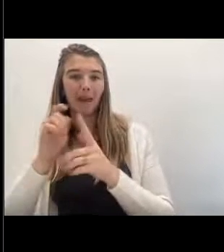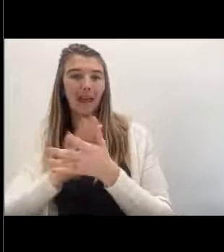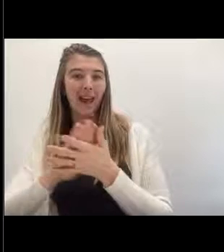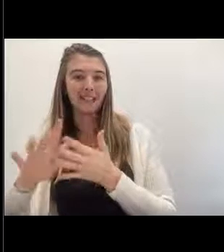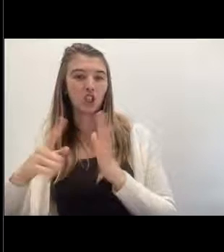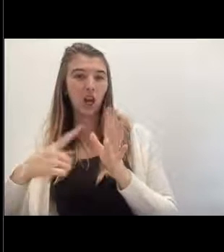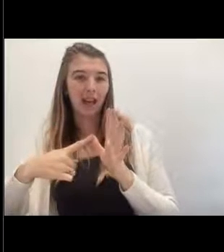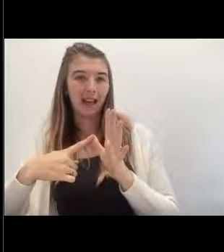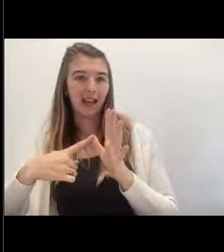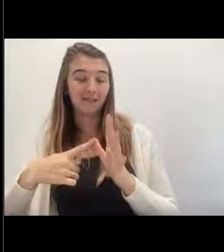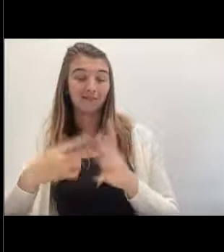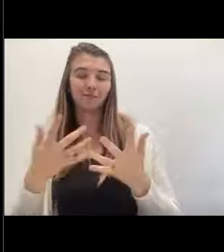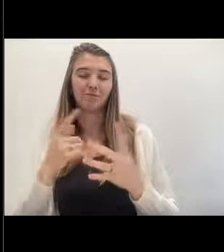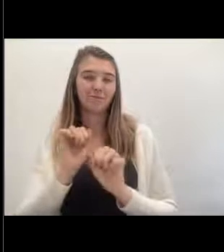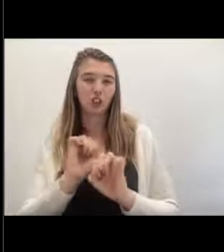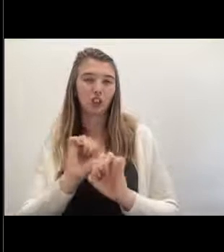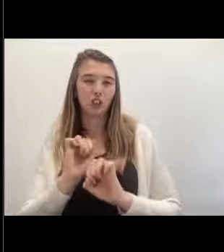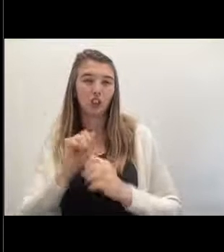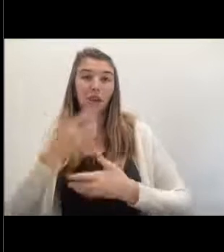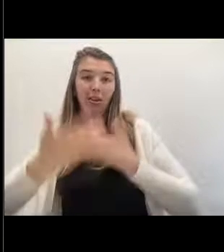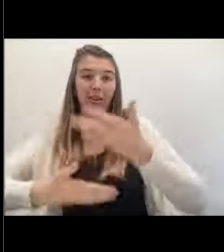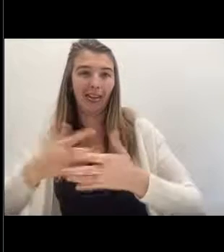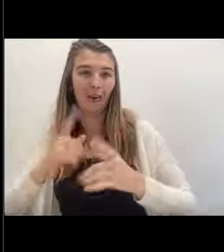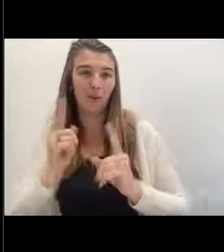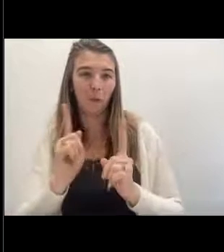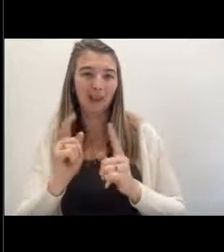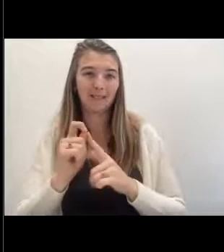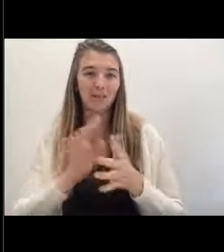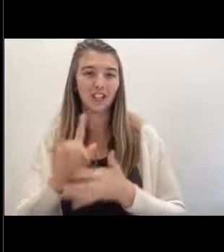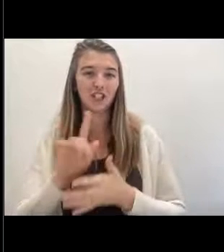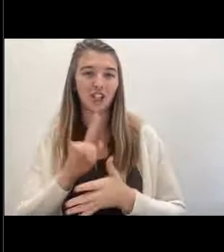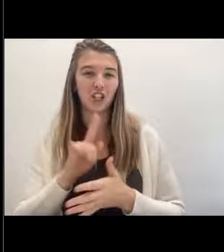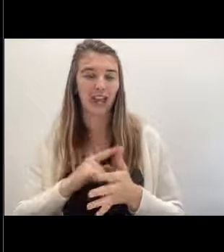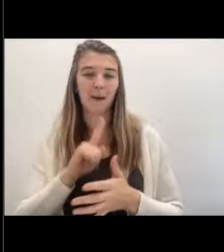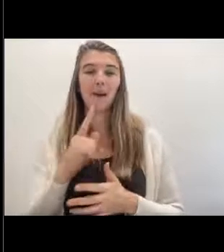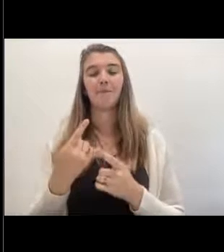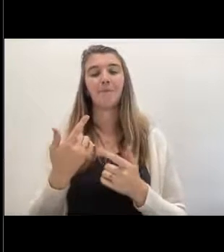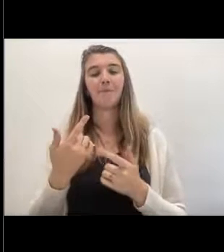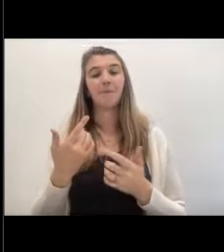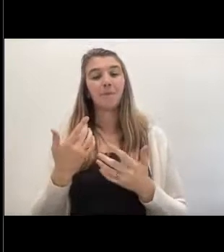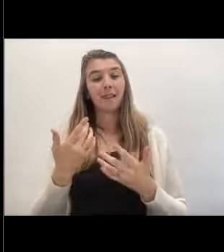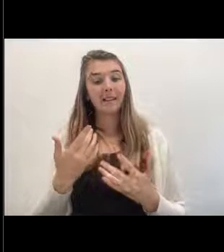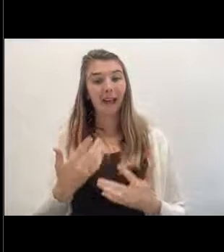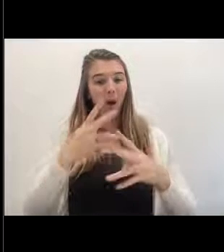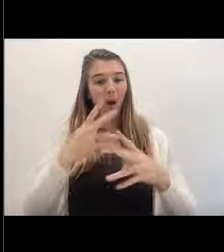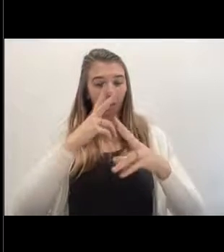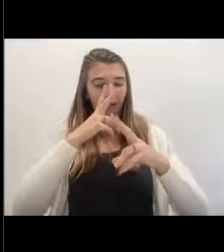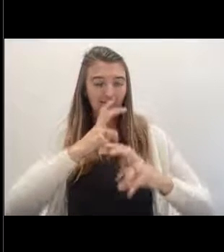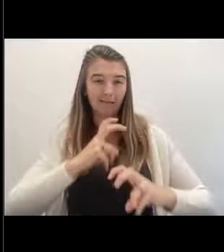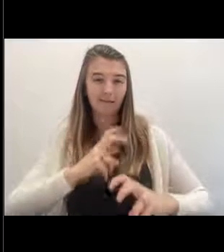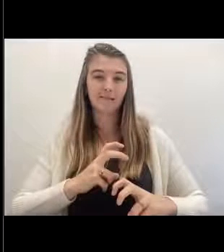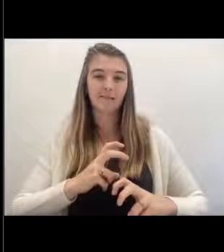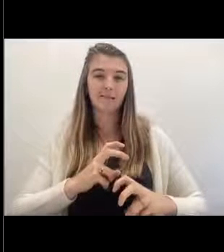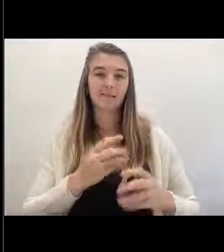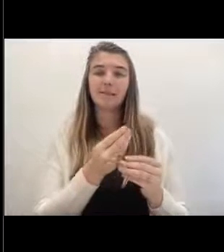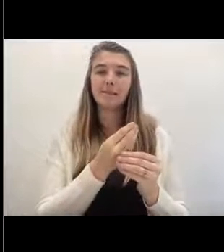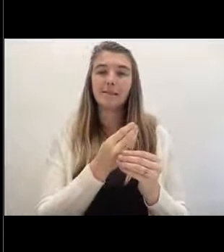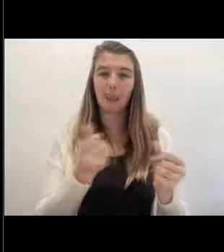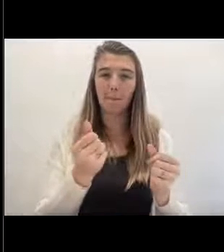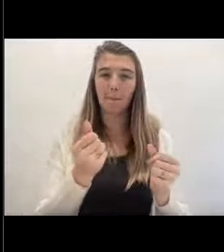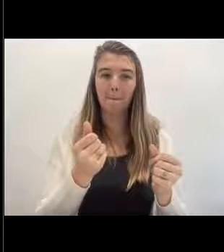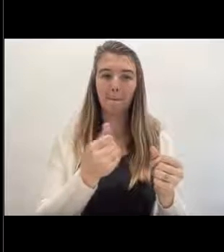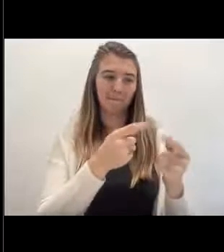is, I will just tell you that now we know that some of these polymers, such as polyethylene terephthalate, for example, is